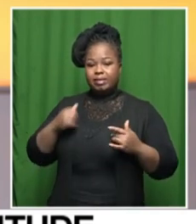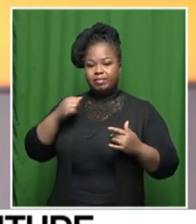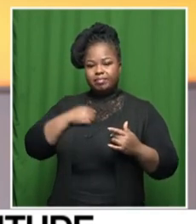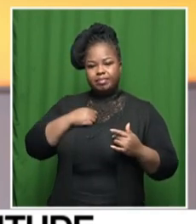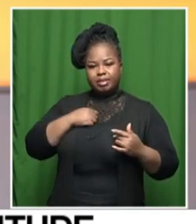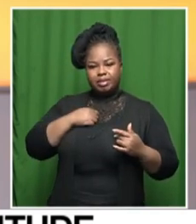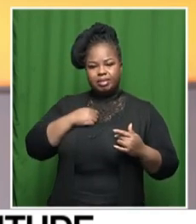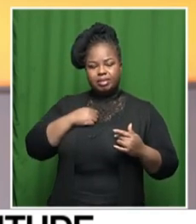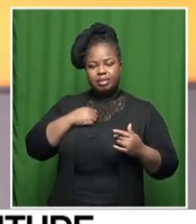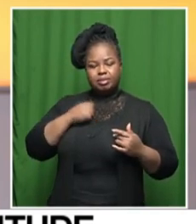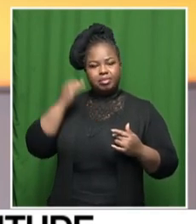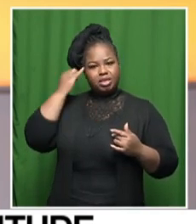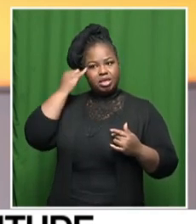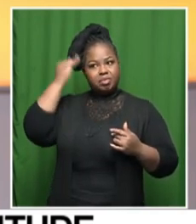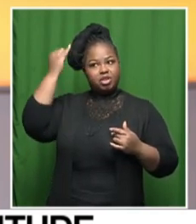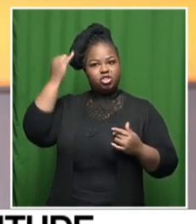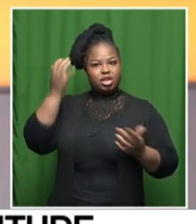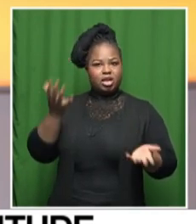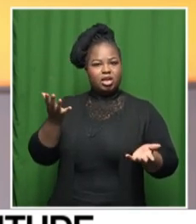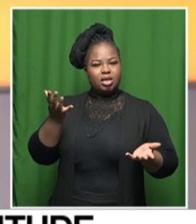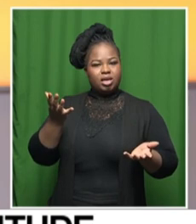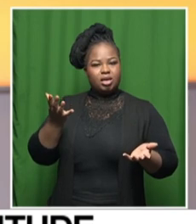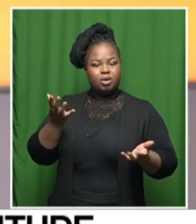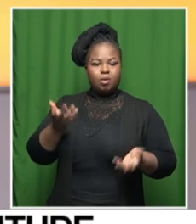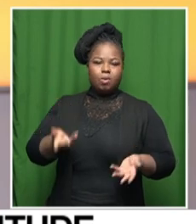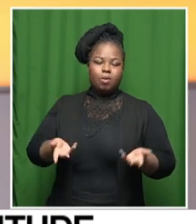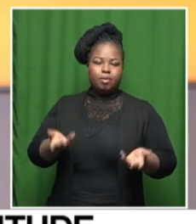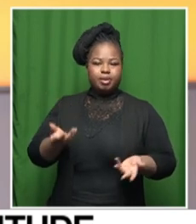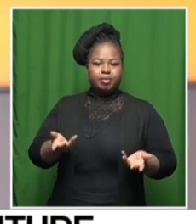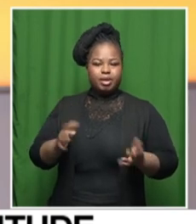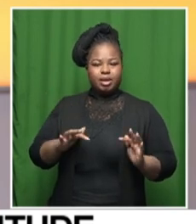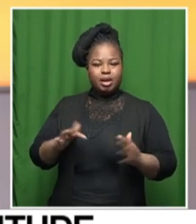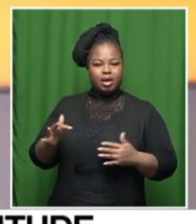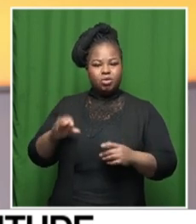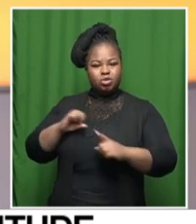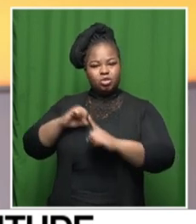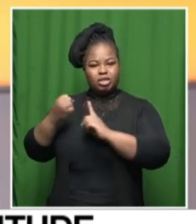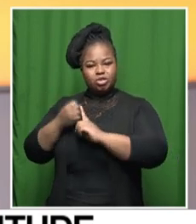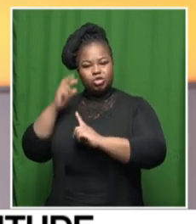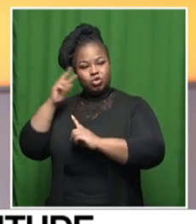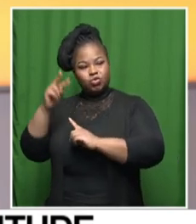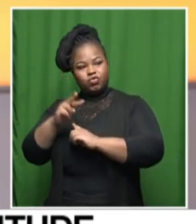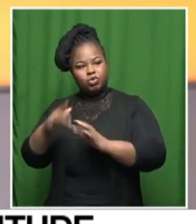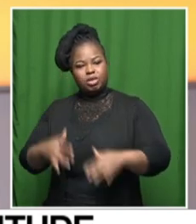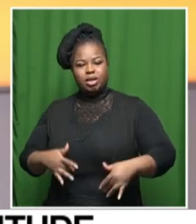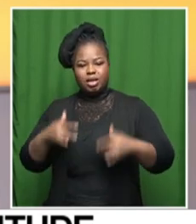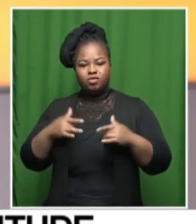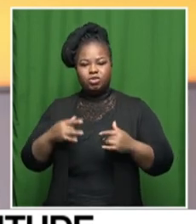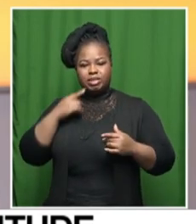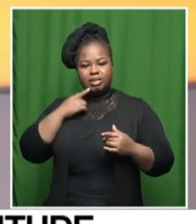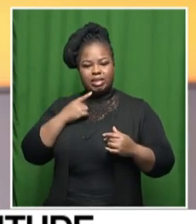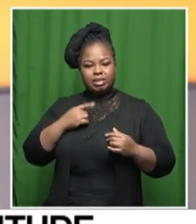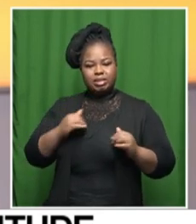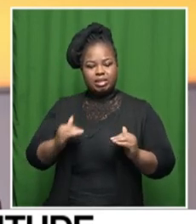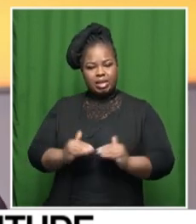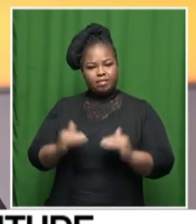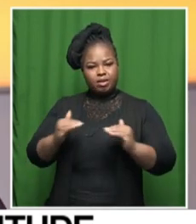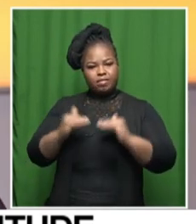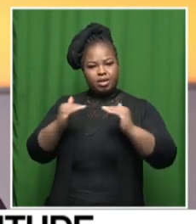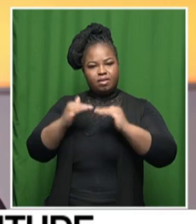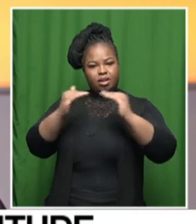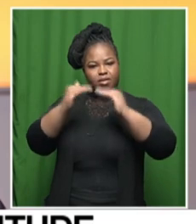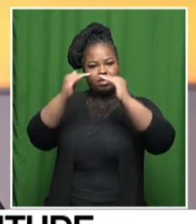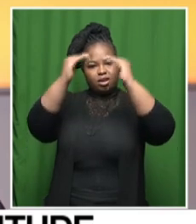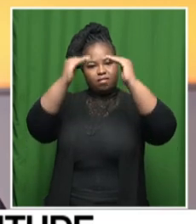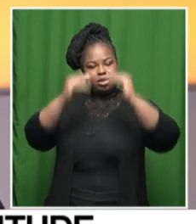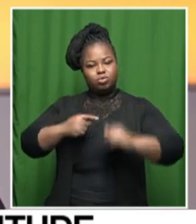as I had imagined it, or how the society views life, that these are the stages, you know, there's a